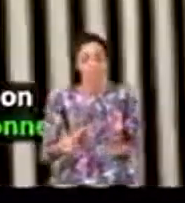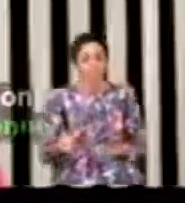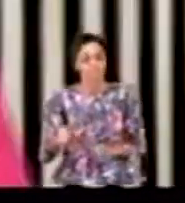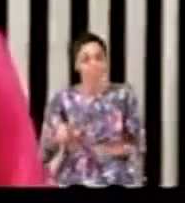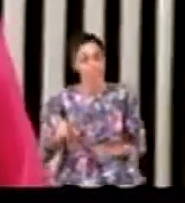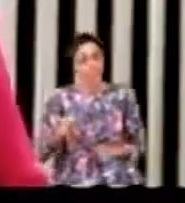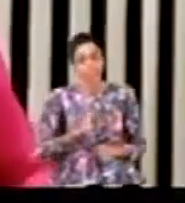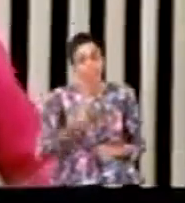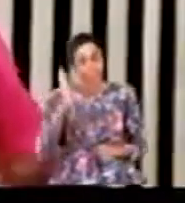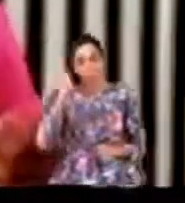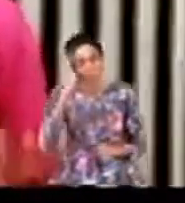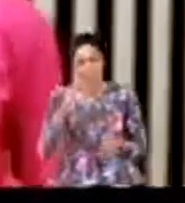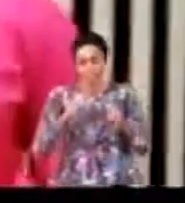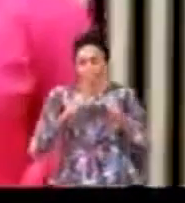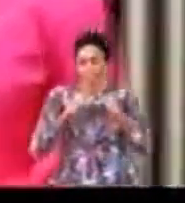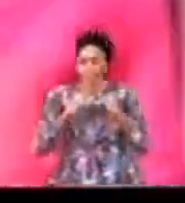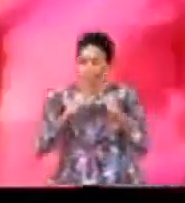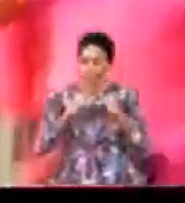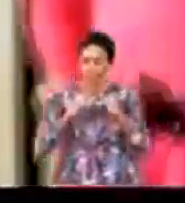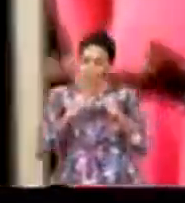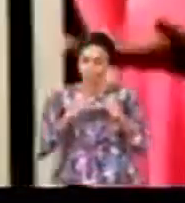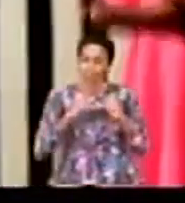on, I'll carry